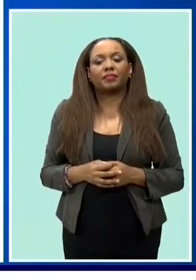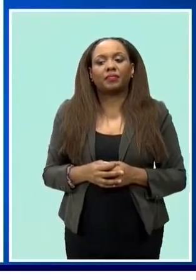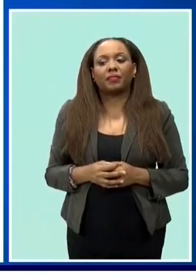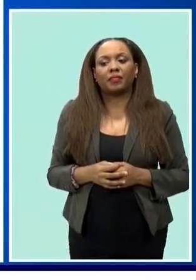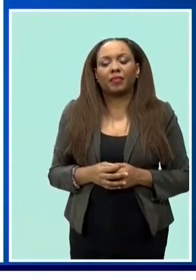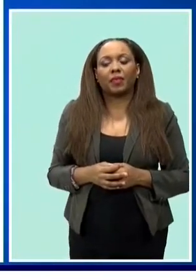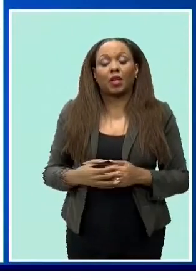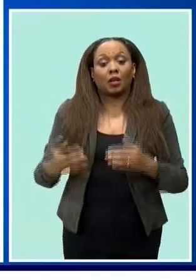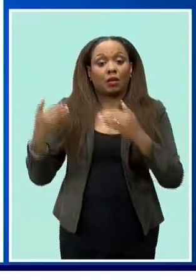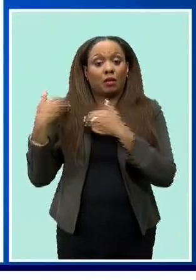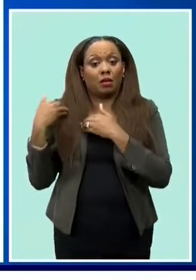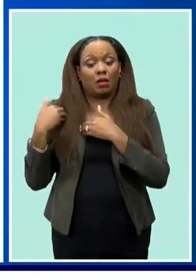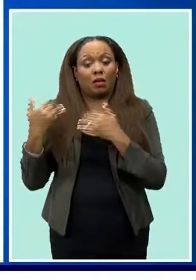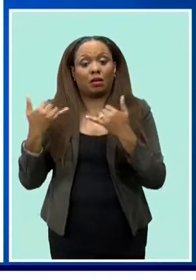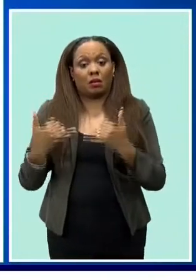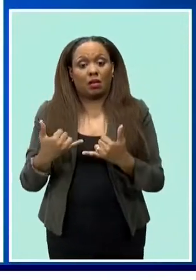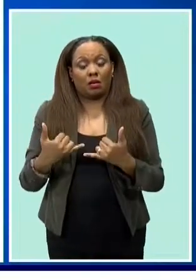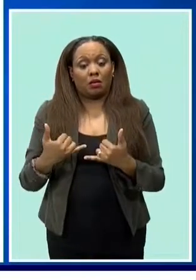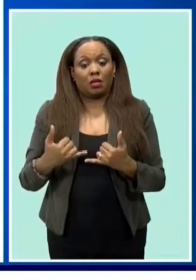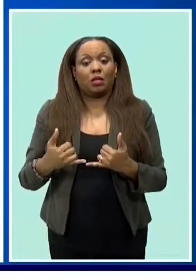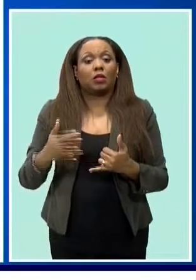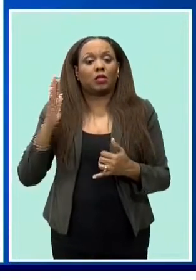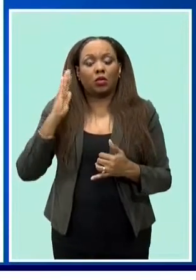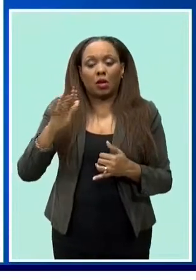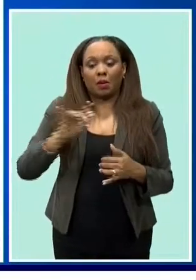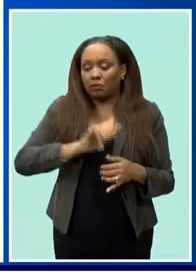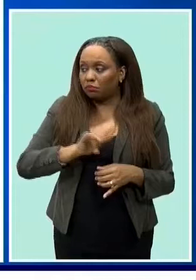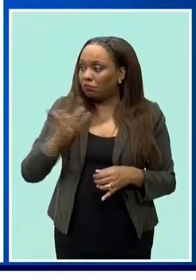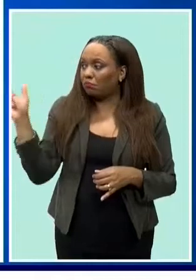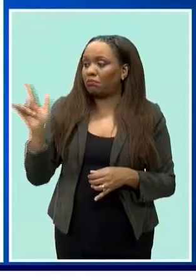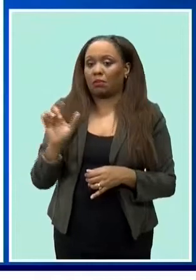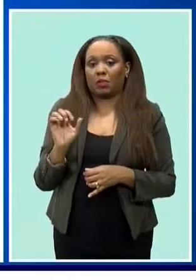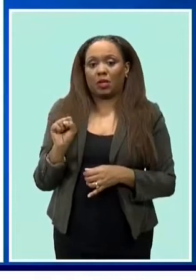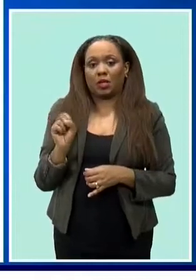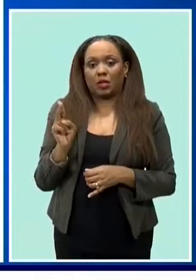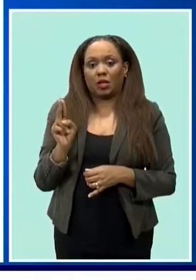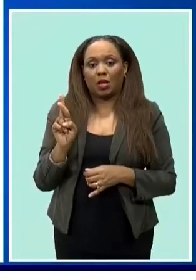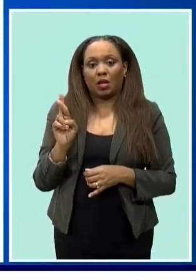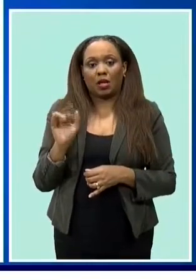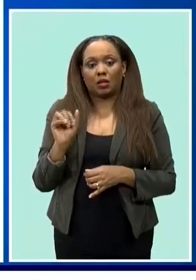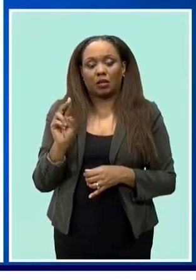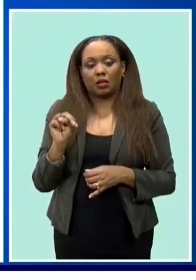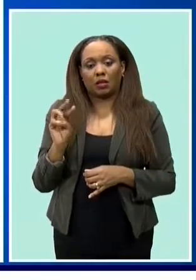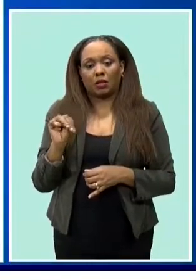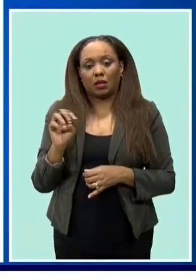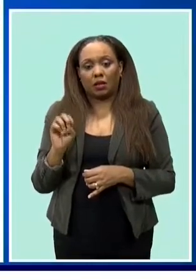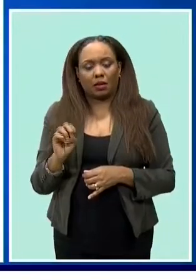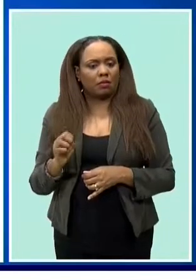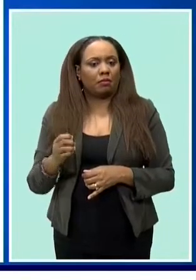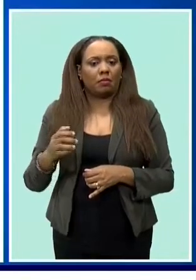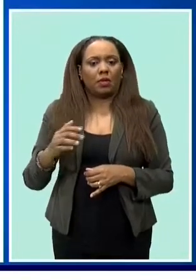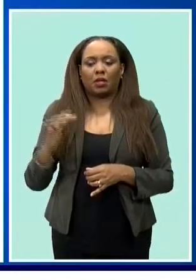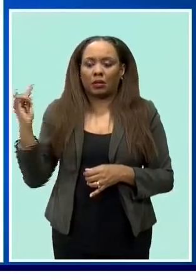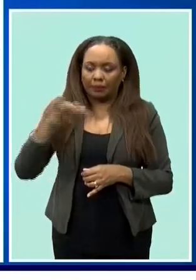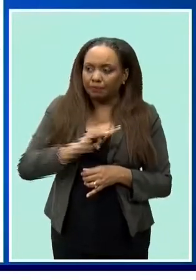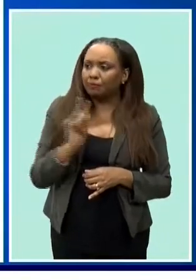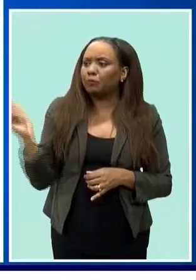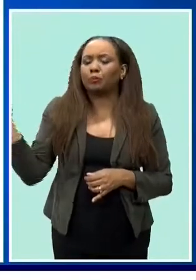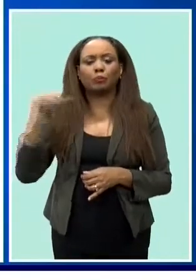moving between Barbados and Suriname. And to that extent, she will not be resigning from the Senate to carry